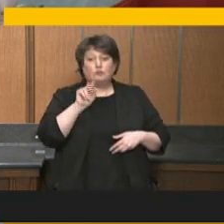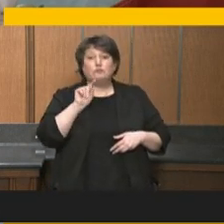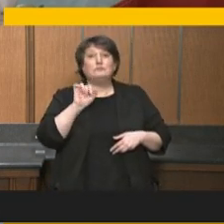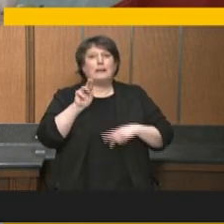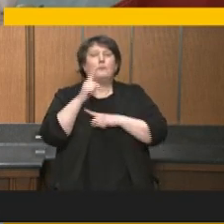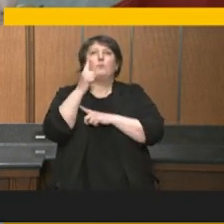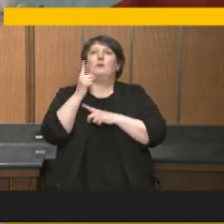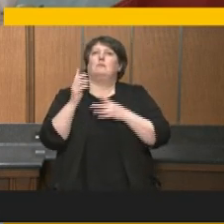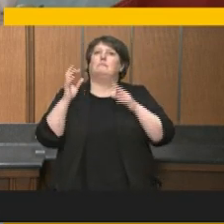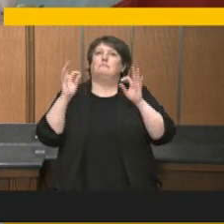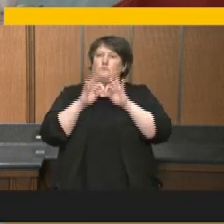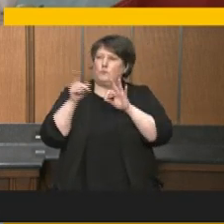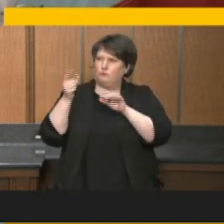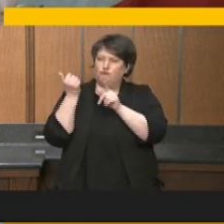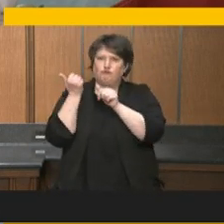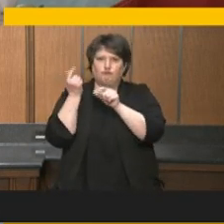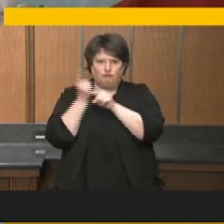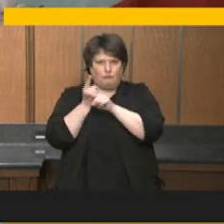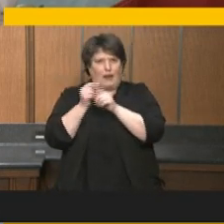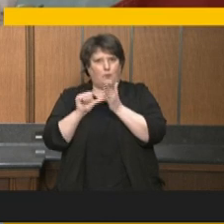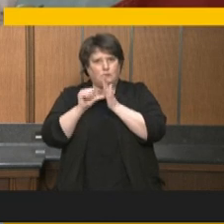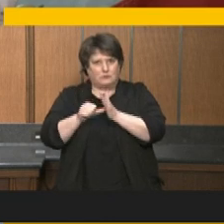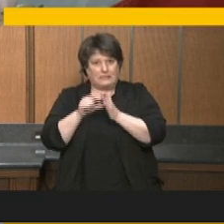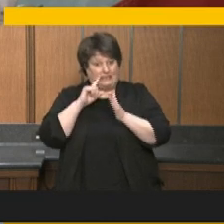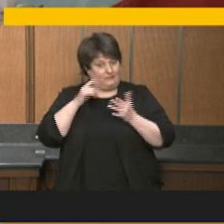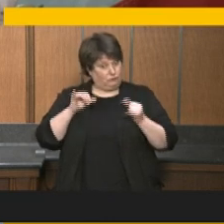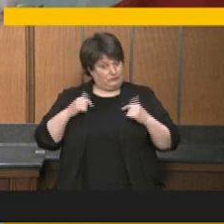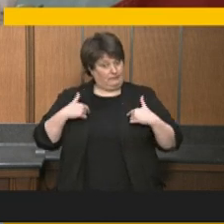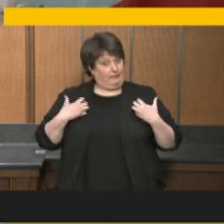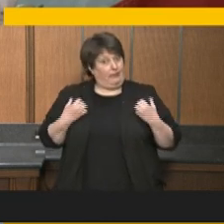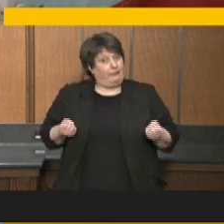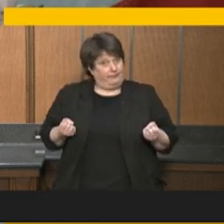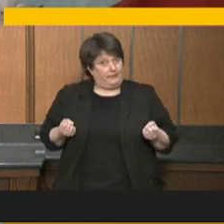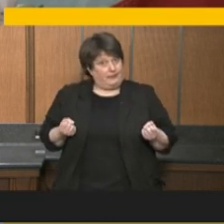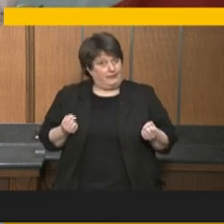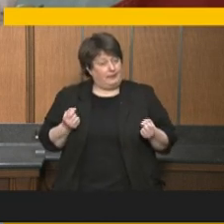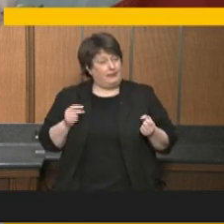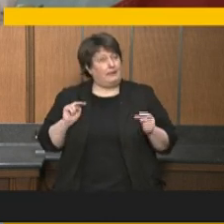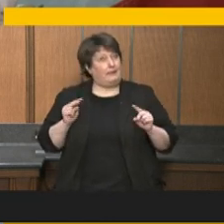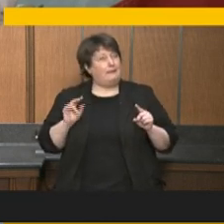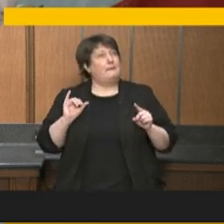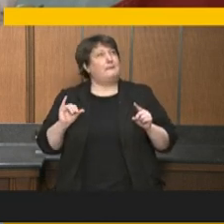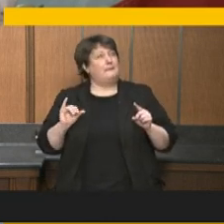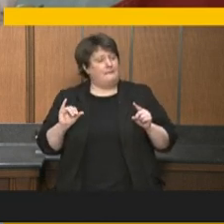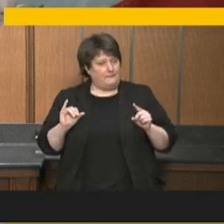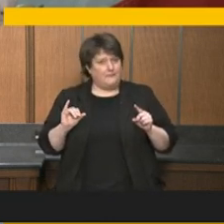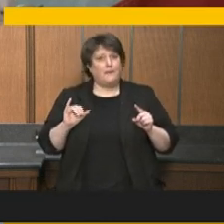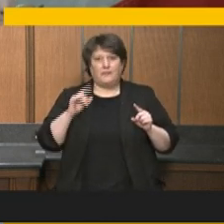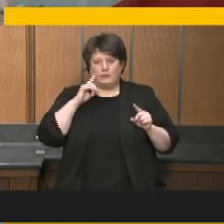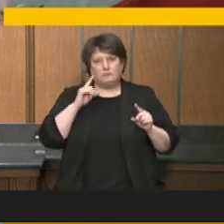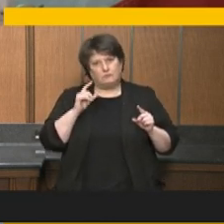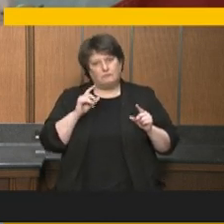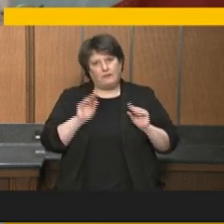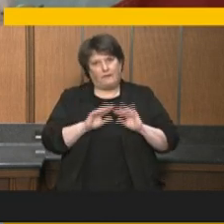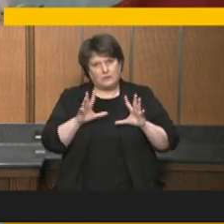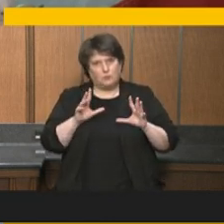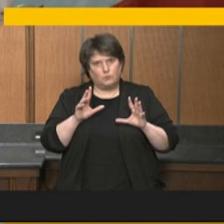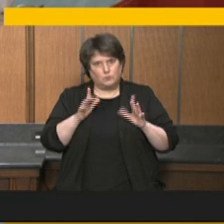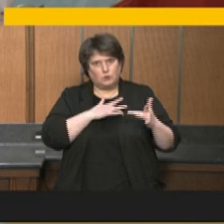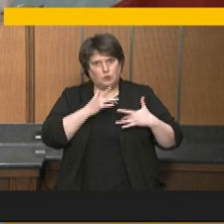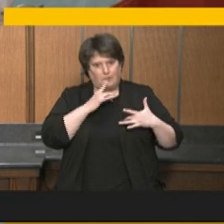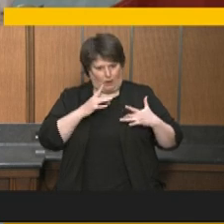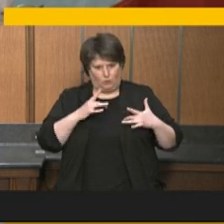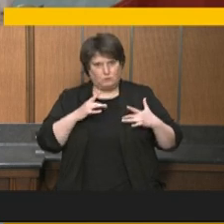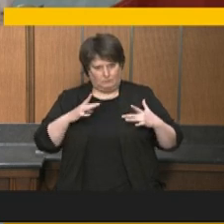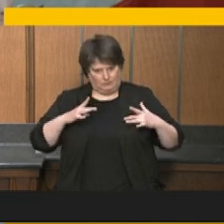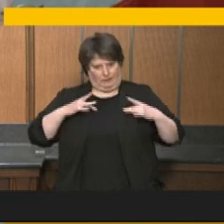of us people that are healthy to think about this. It is obviously we're all worried about catching the virus, but if you